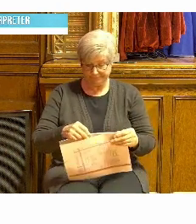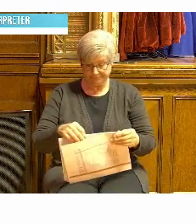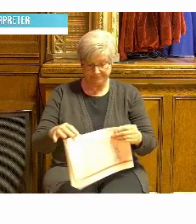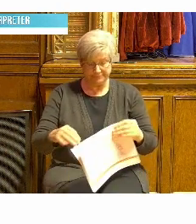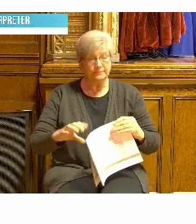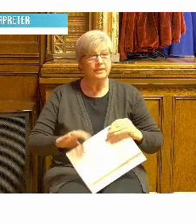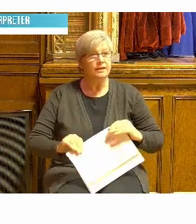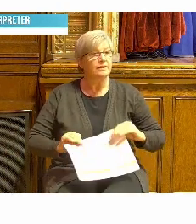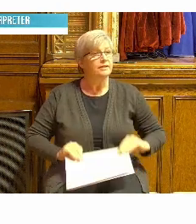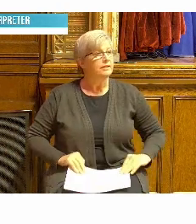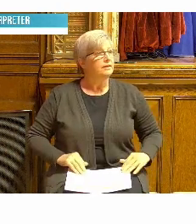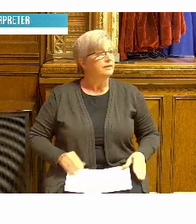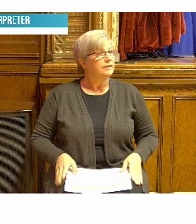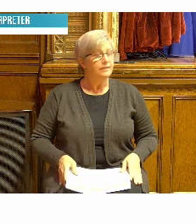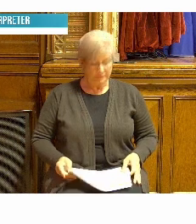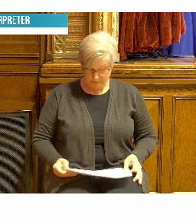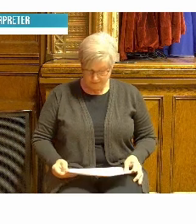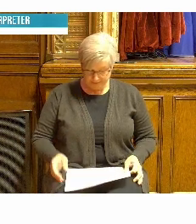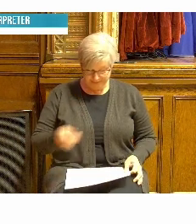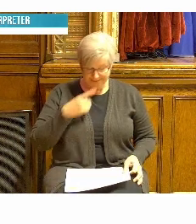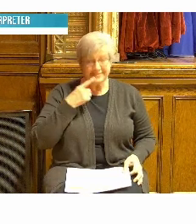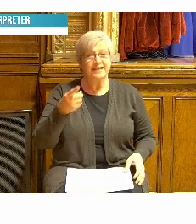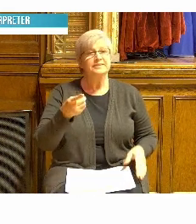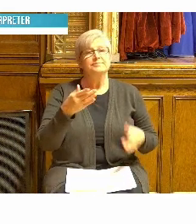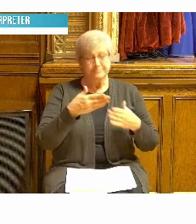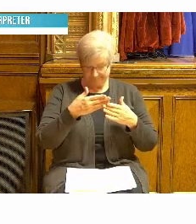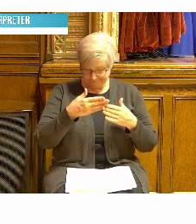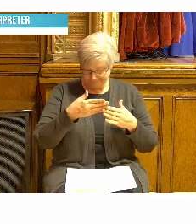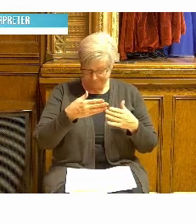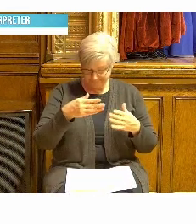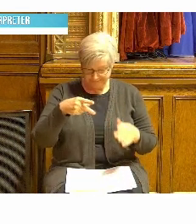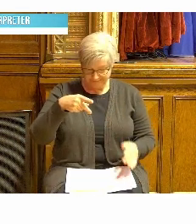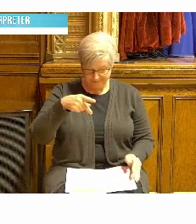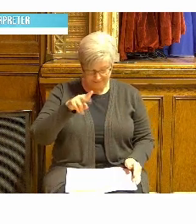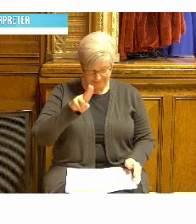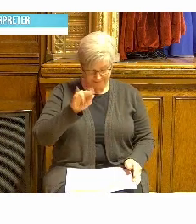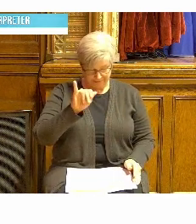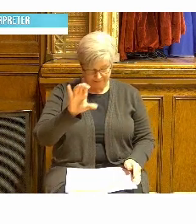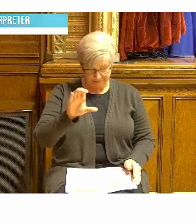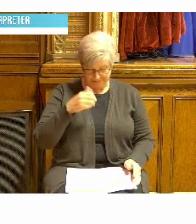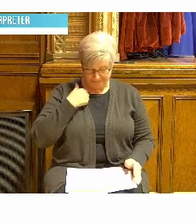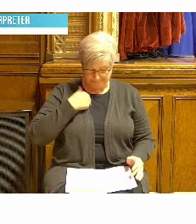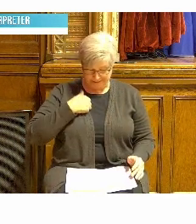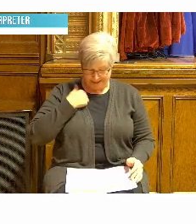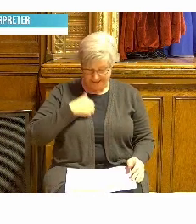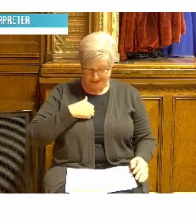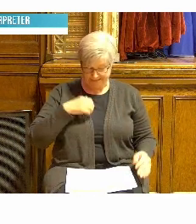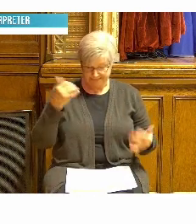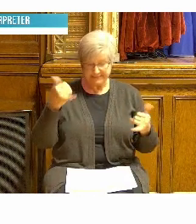I want to know where those public baths went. Or that playground that we saw.